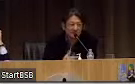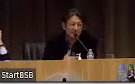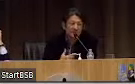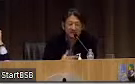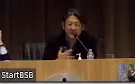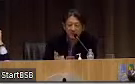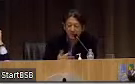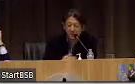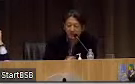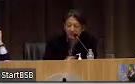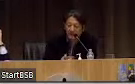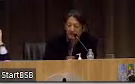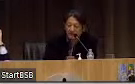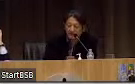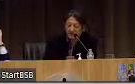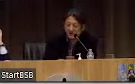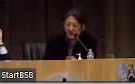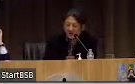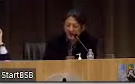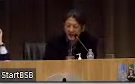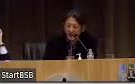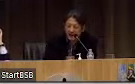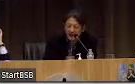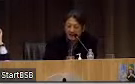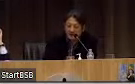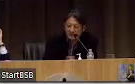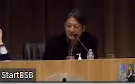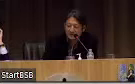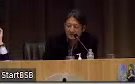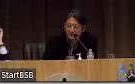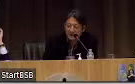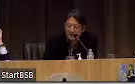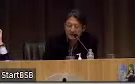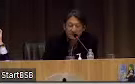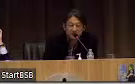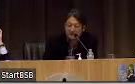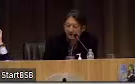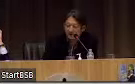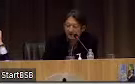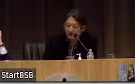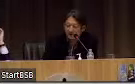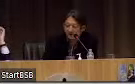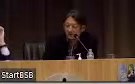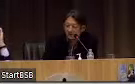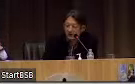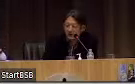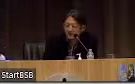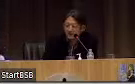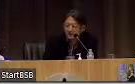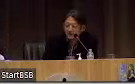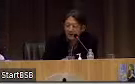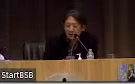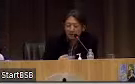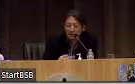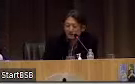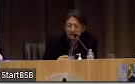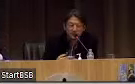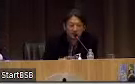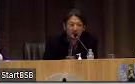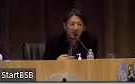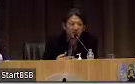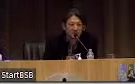support the action of the Minister of Health and the states and municipalities to mitigate COVID in